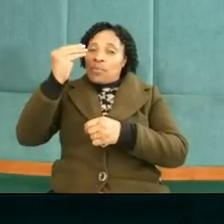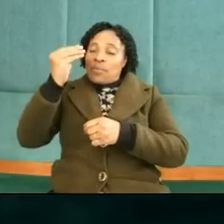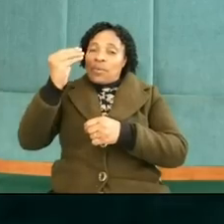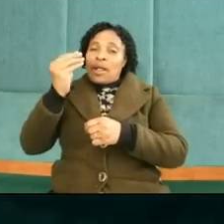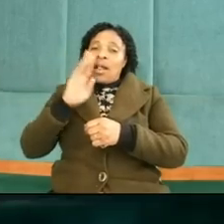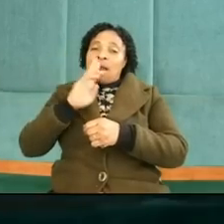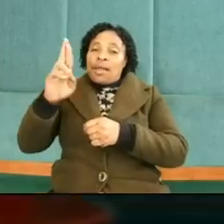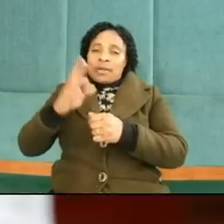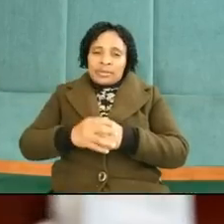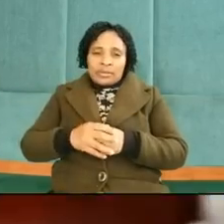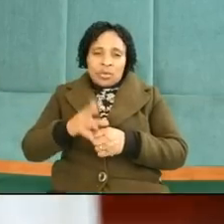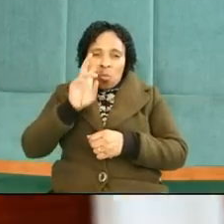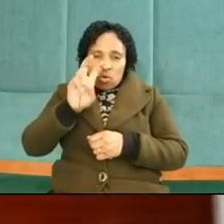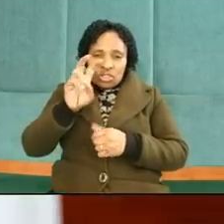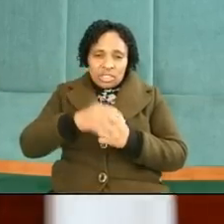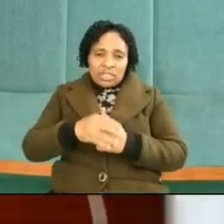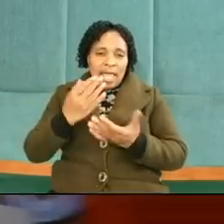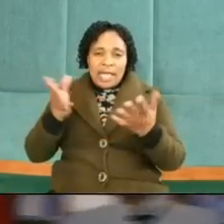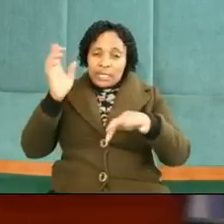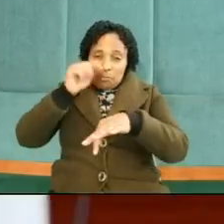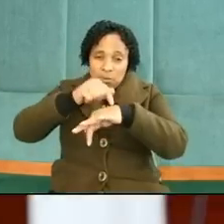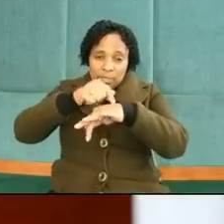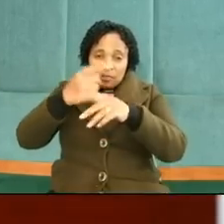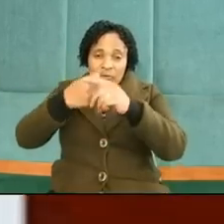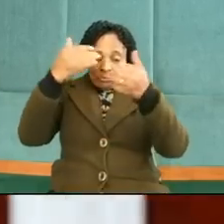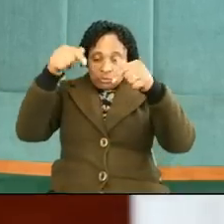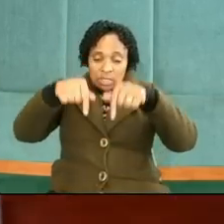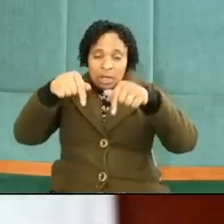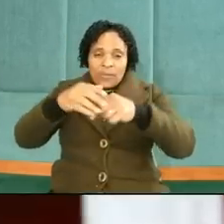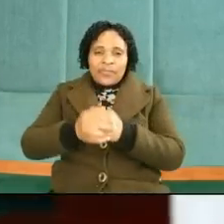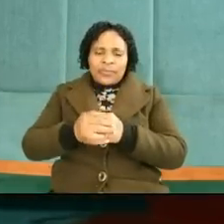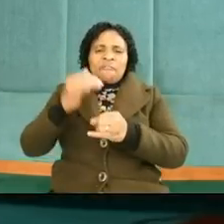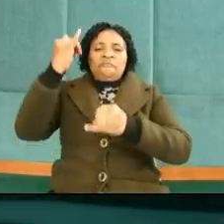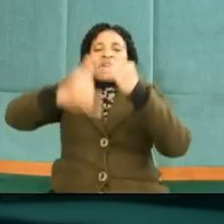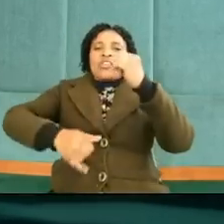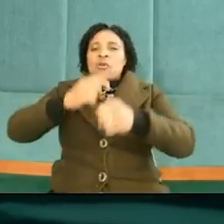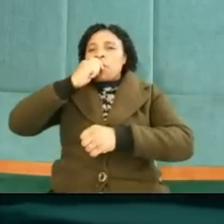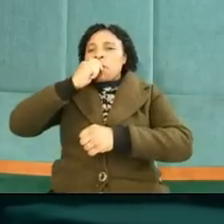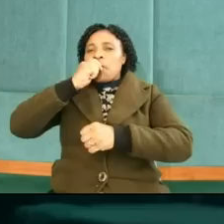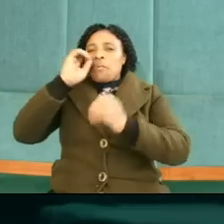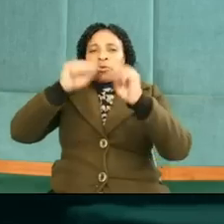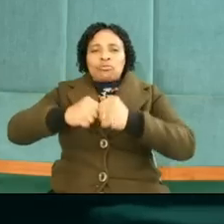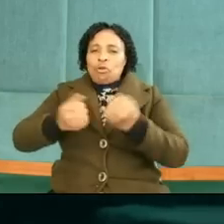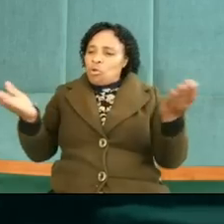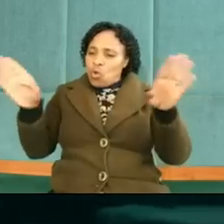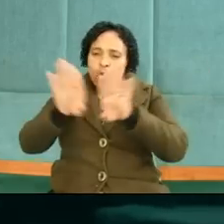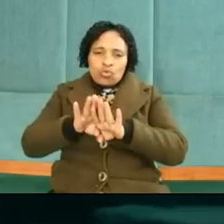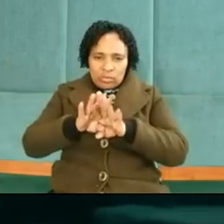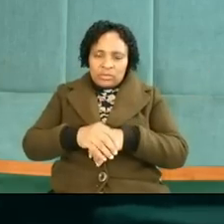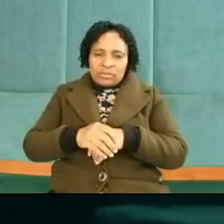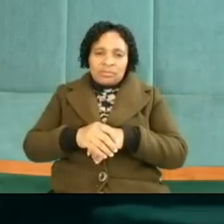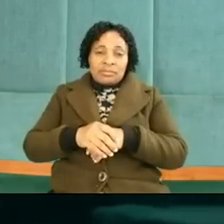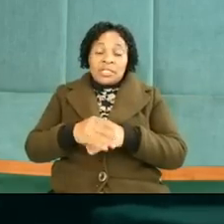clock. And any moment now, the final whistle may go, and it's all over by the shot. Wherever